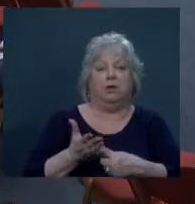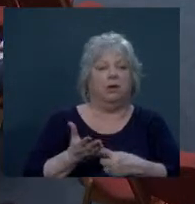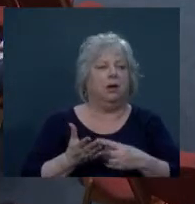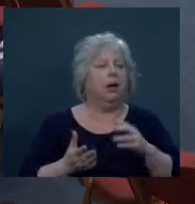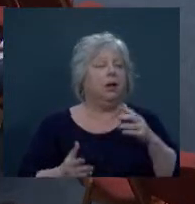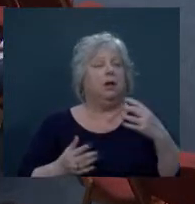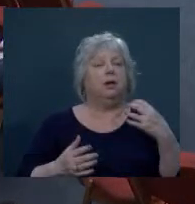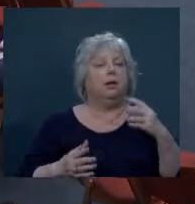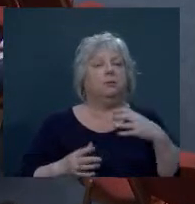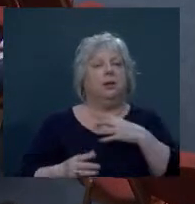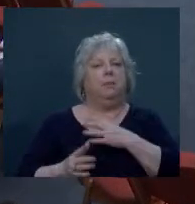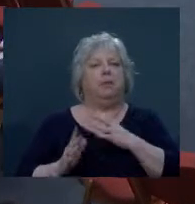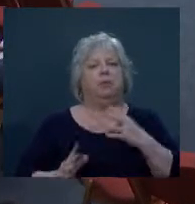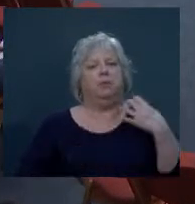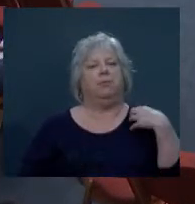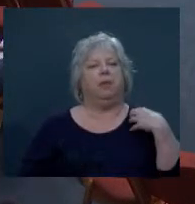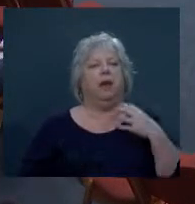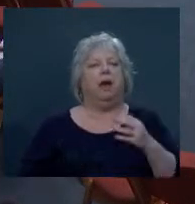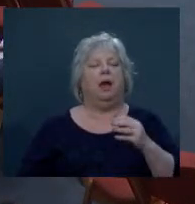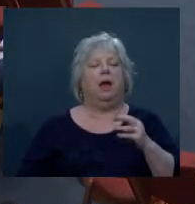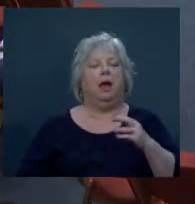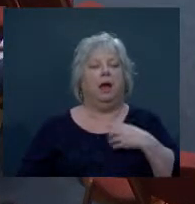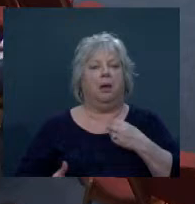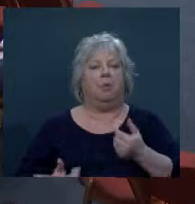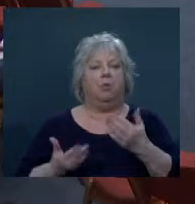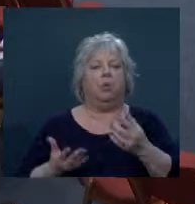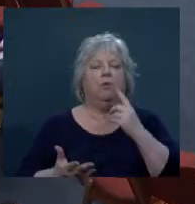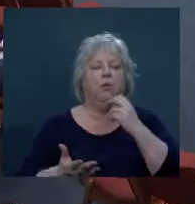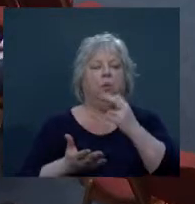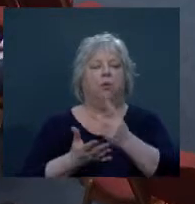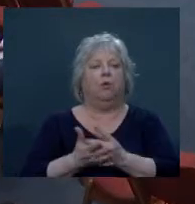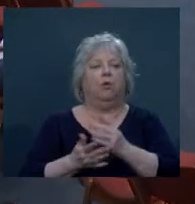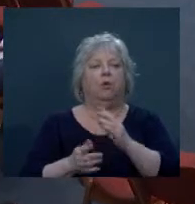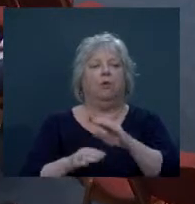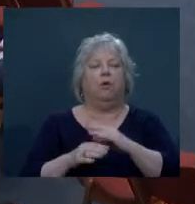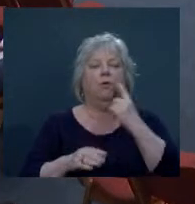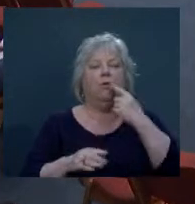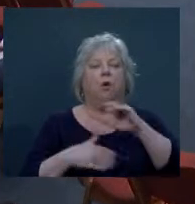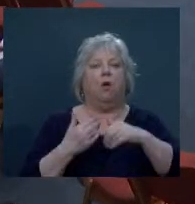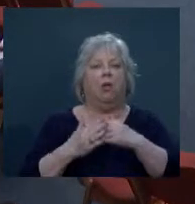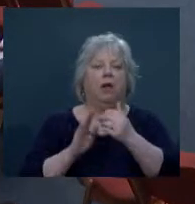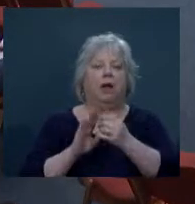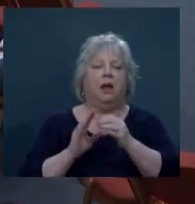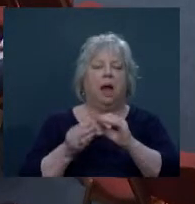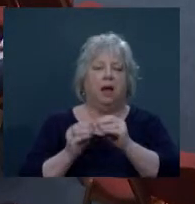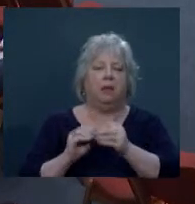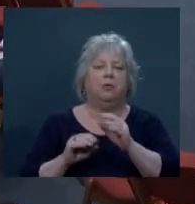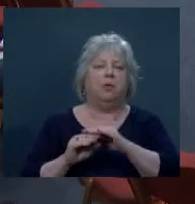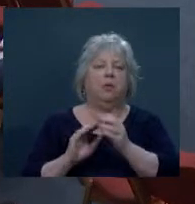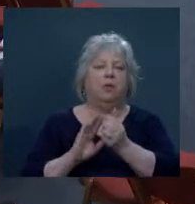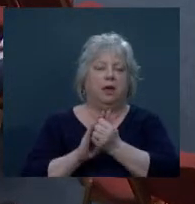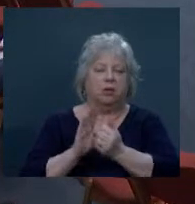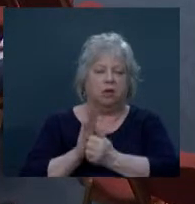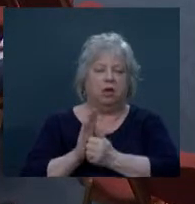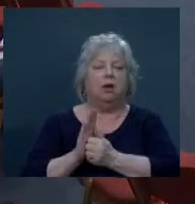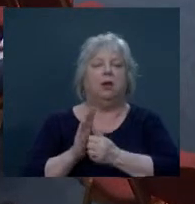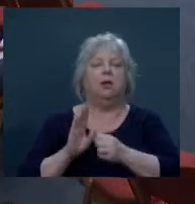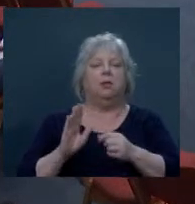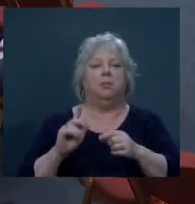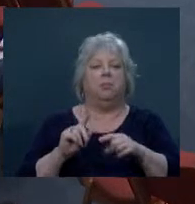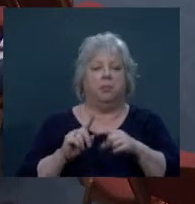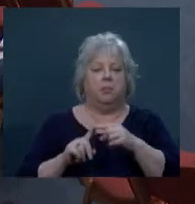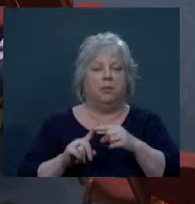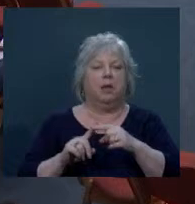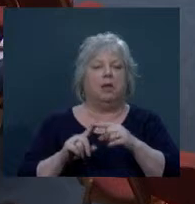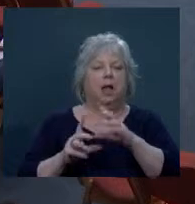Mr. Chairman, I move for approval of all of the items on the consent agenda, including item 5 as amended, with all staff comments and conditions. Is there